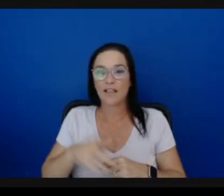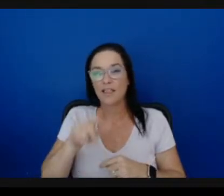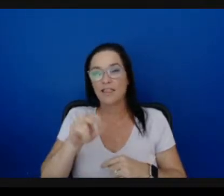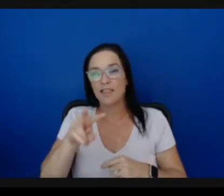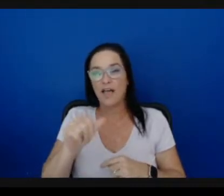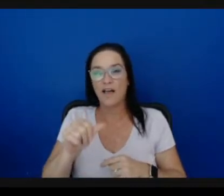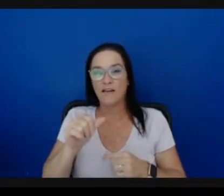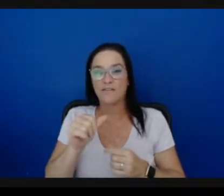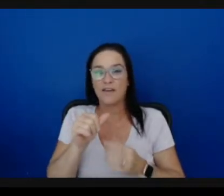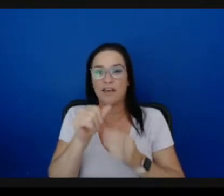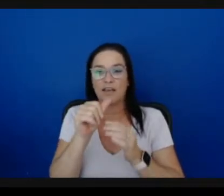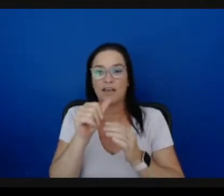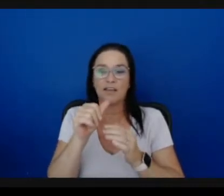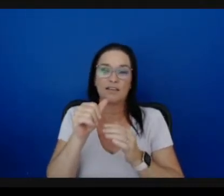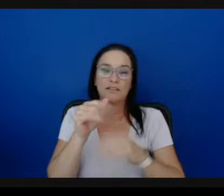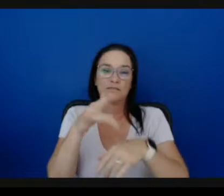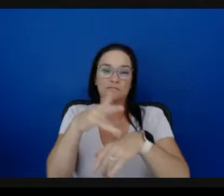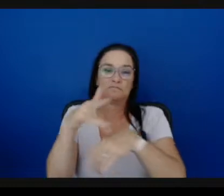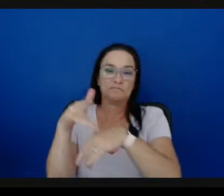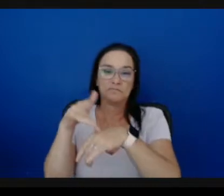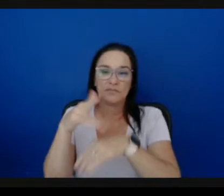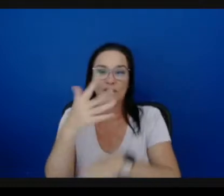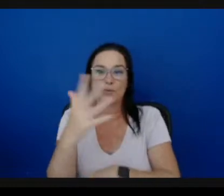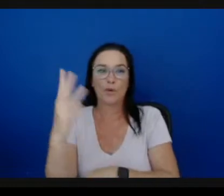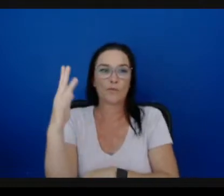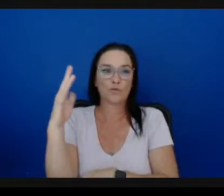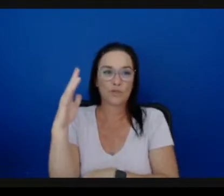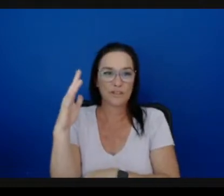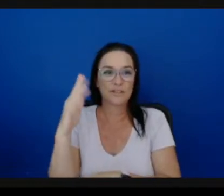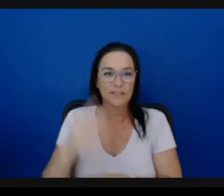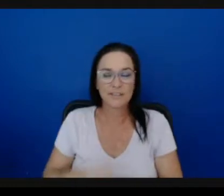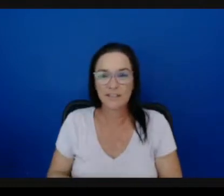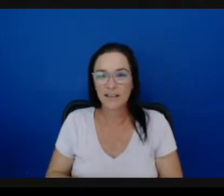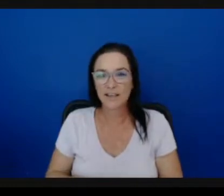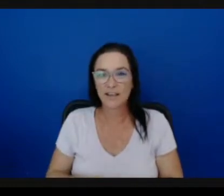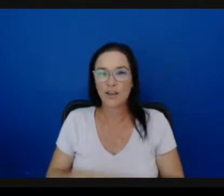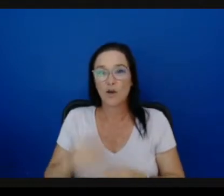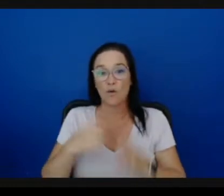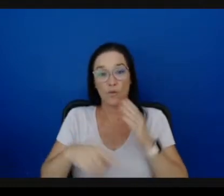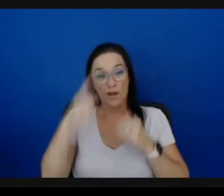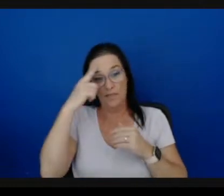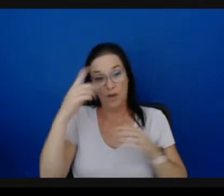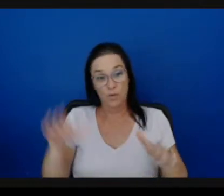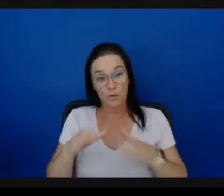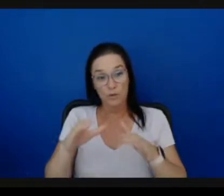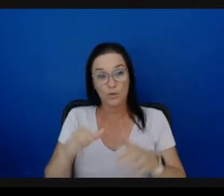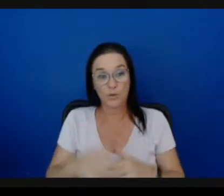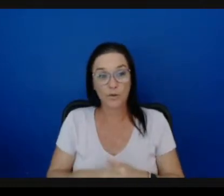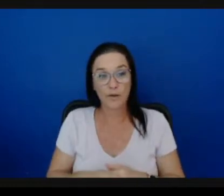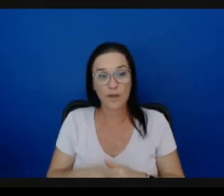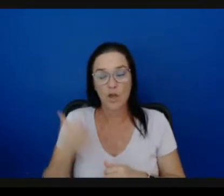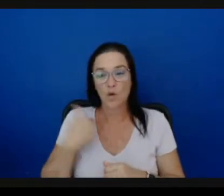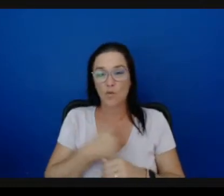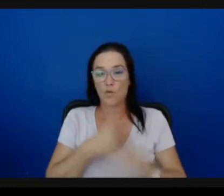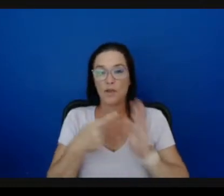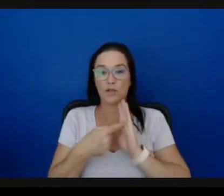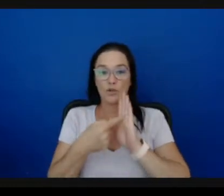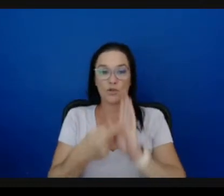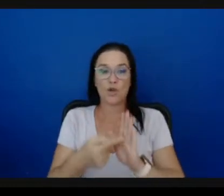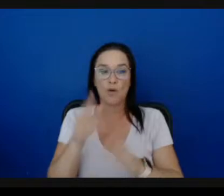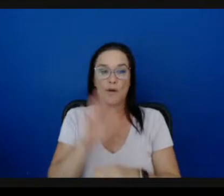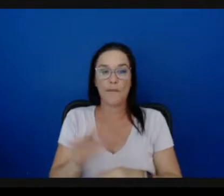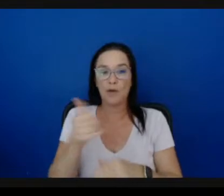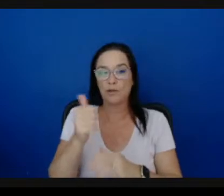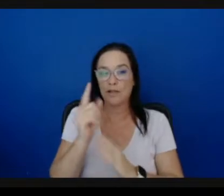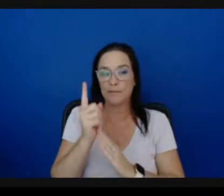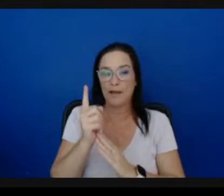So yeah, it was a big deal. I thought what I would do to start is we'll play you about a 10-minute